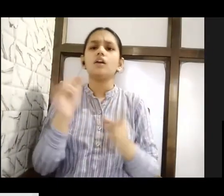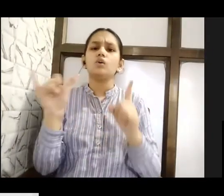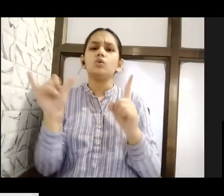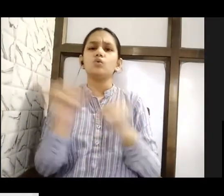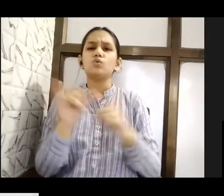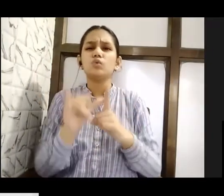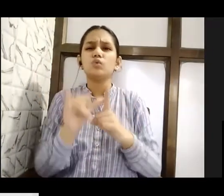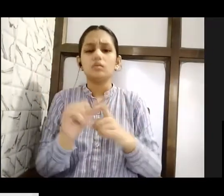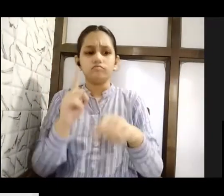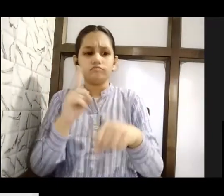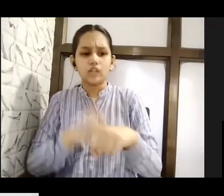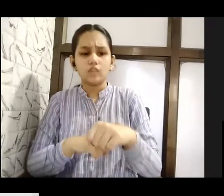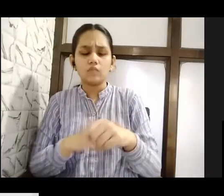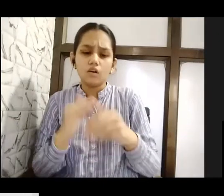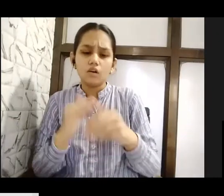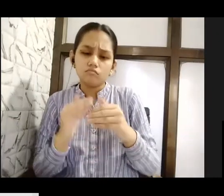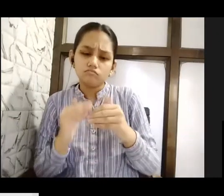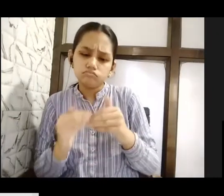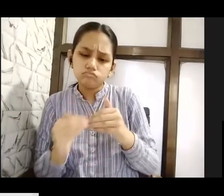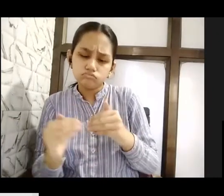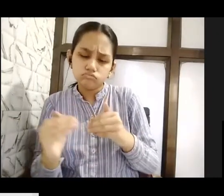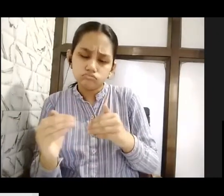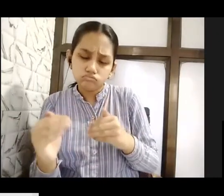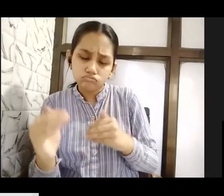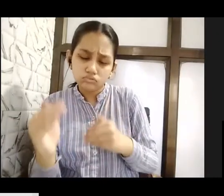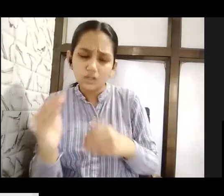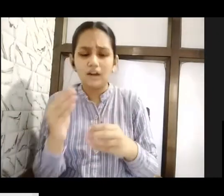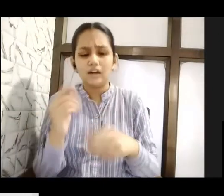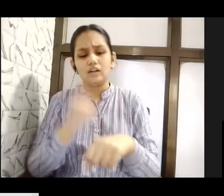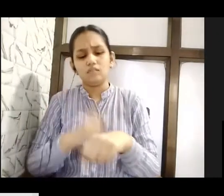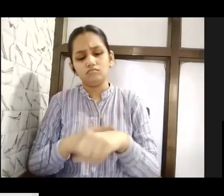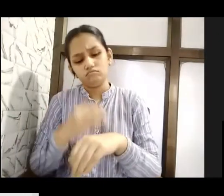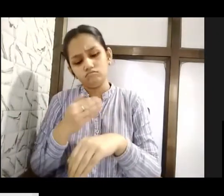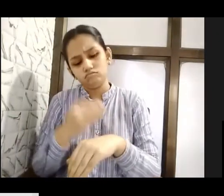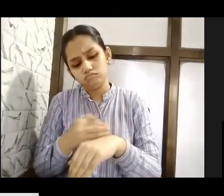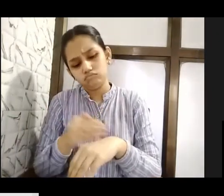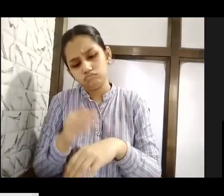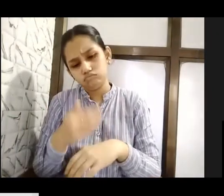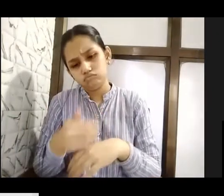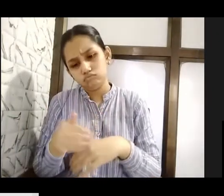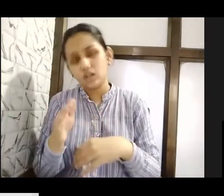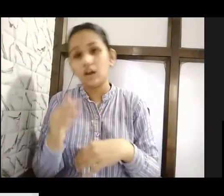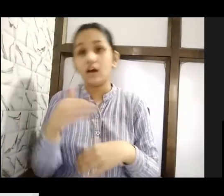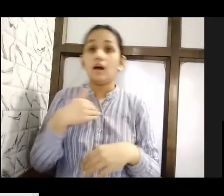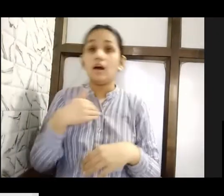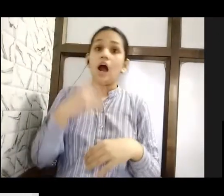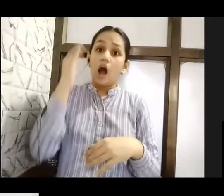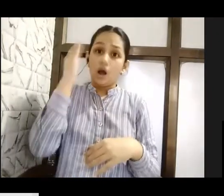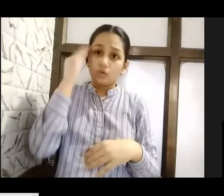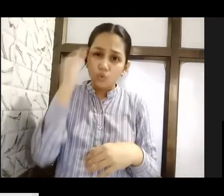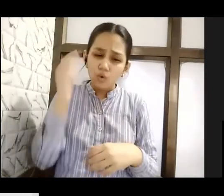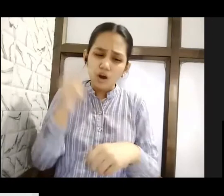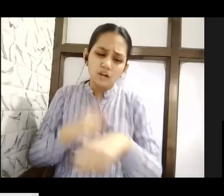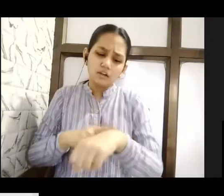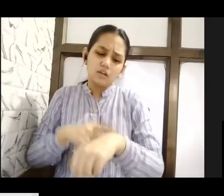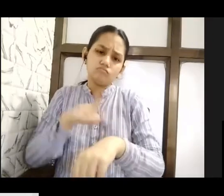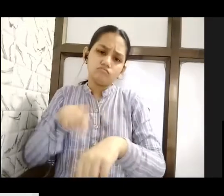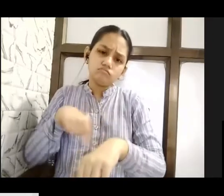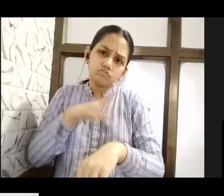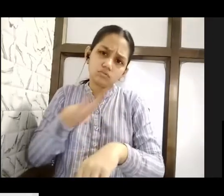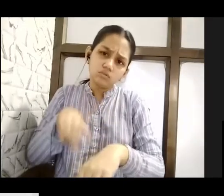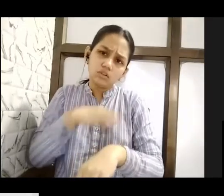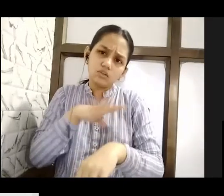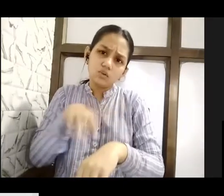Your parents may not know, but I know that you spend a lot of time on Facebook, Instagram, YouTube. That is half